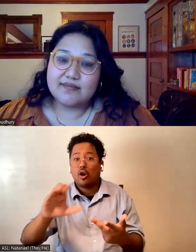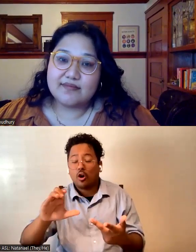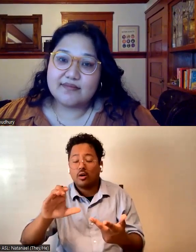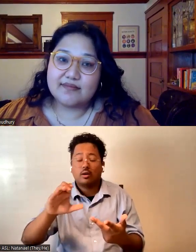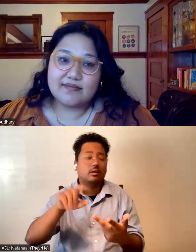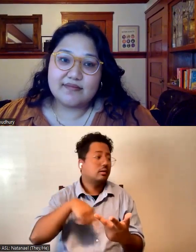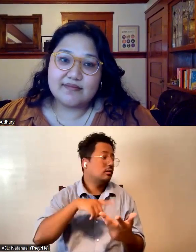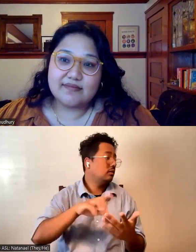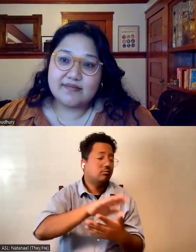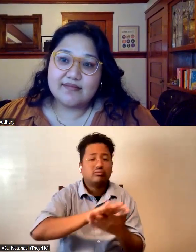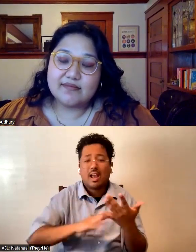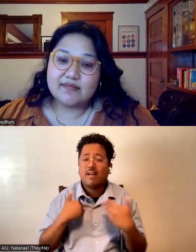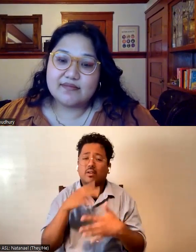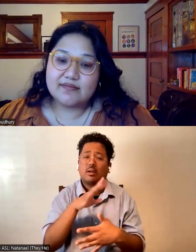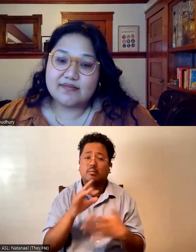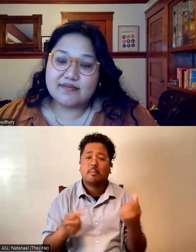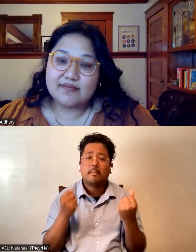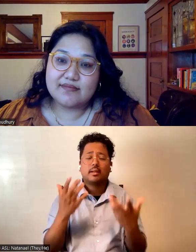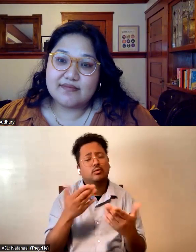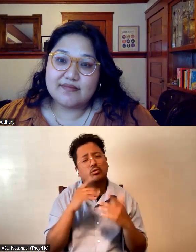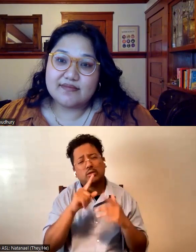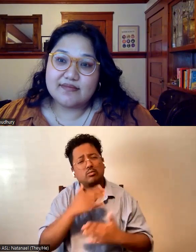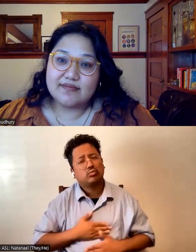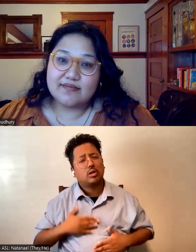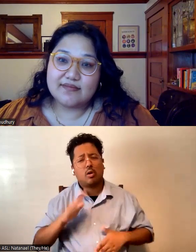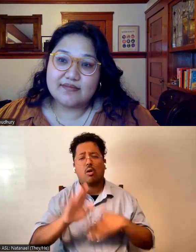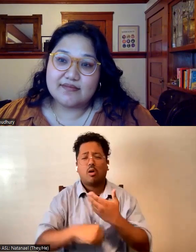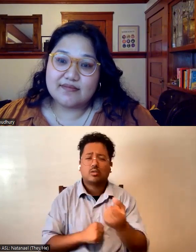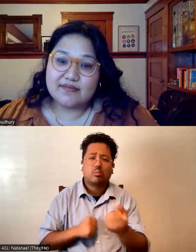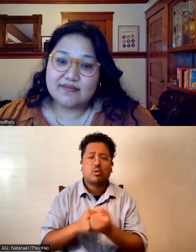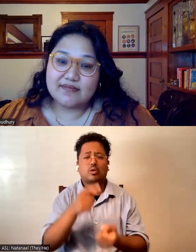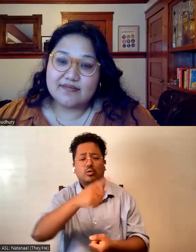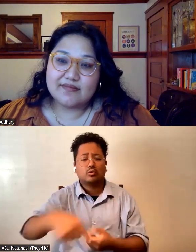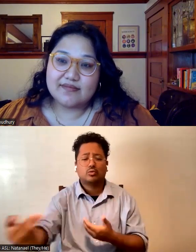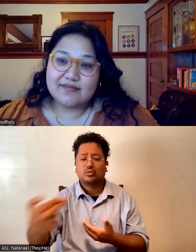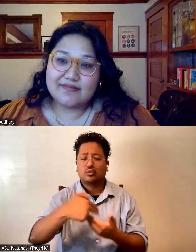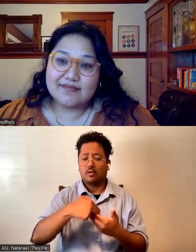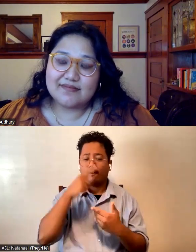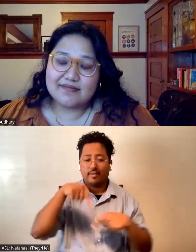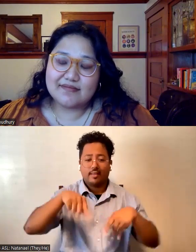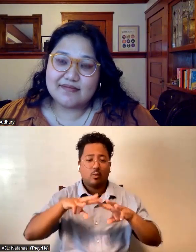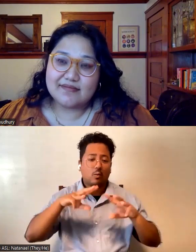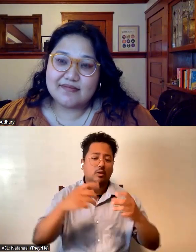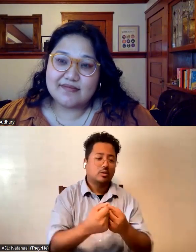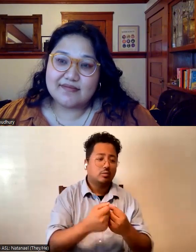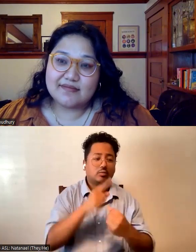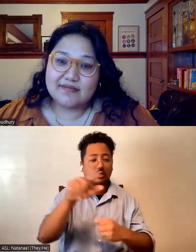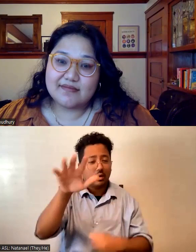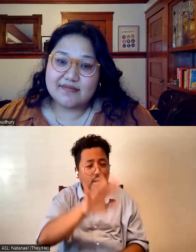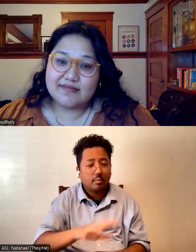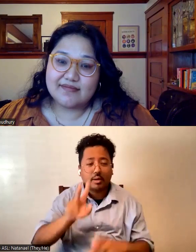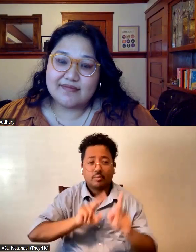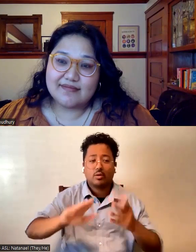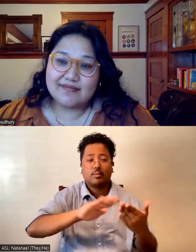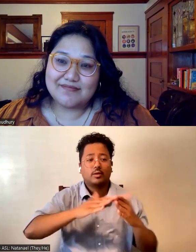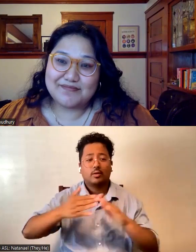giving. We do really appreciate the support that we get from all of you who join us for these webinars webinars, and from everyone across community who supports